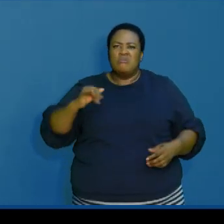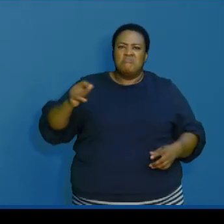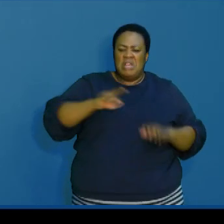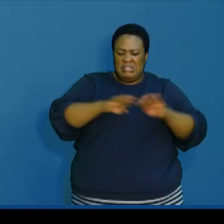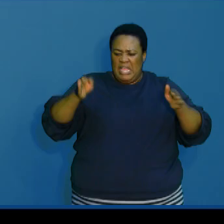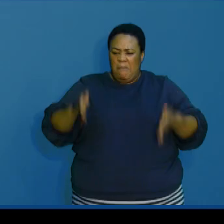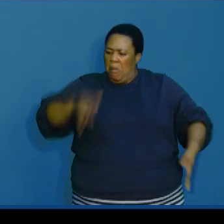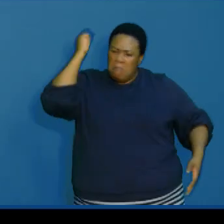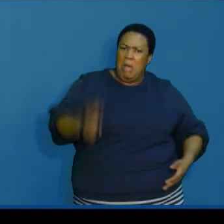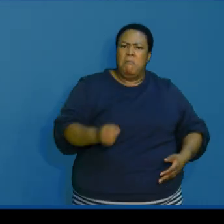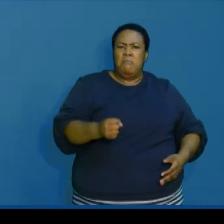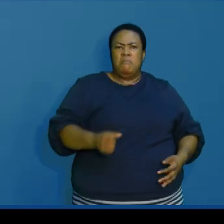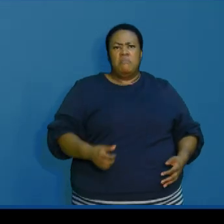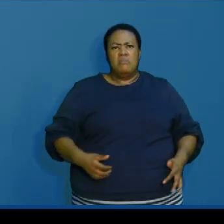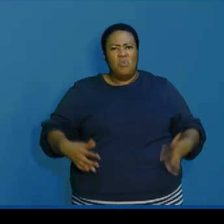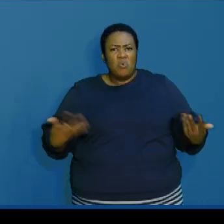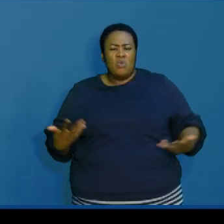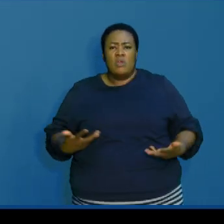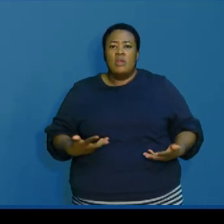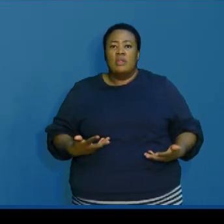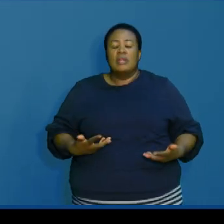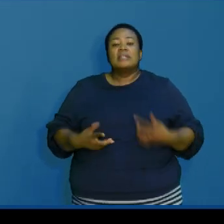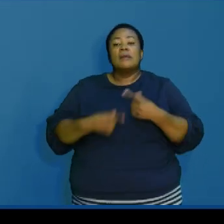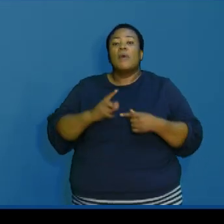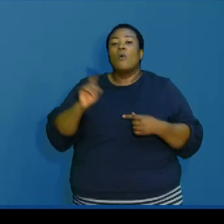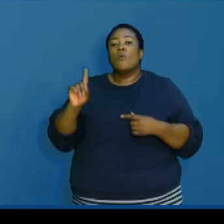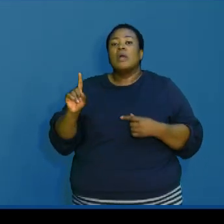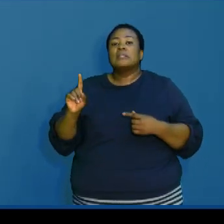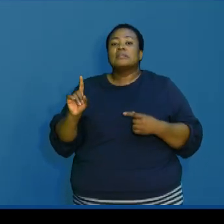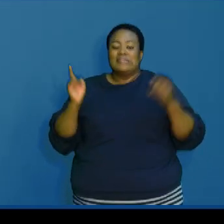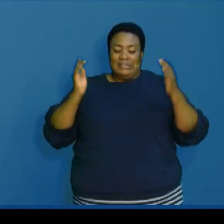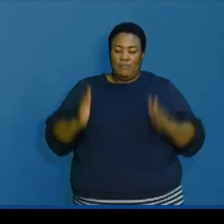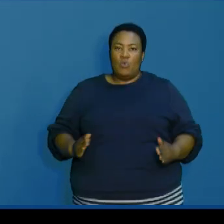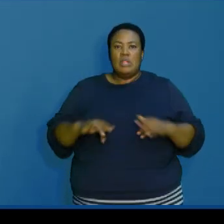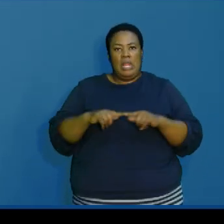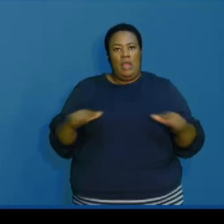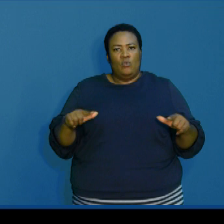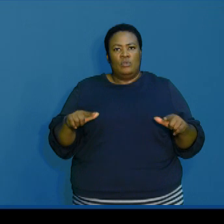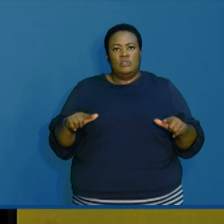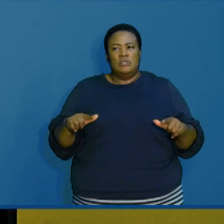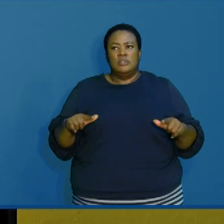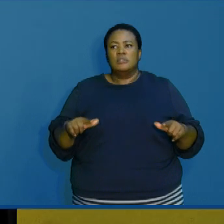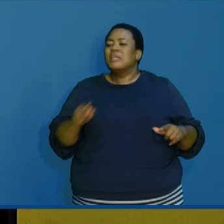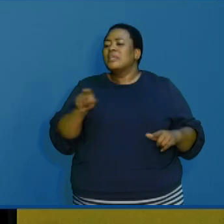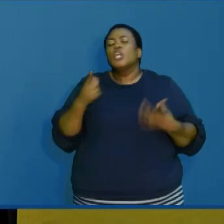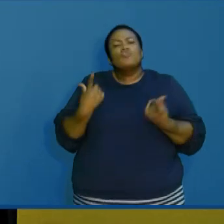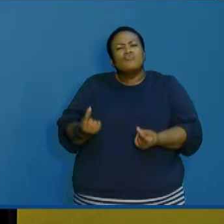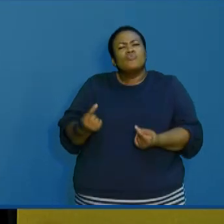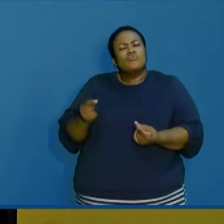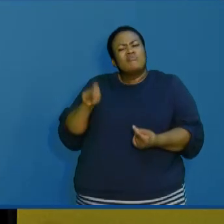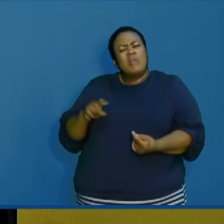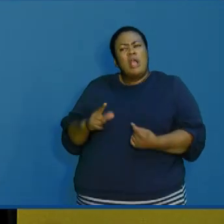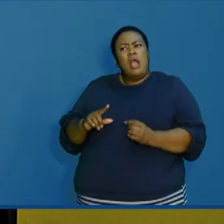the table. So it is about body language, what should he do when he